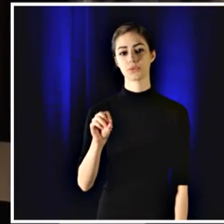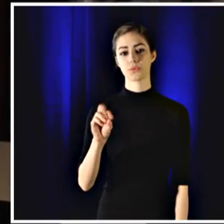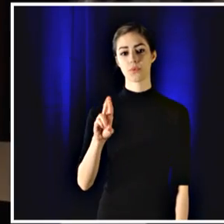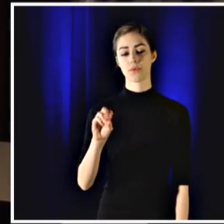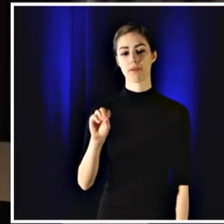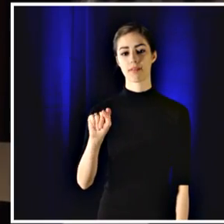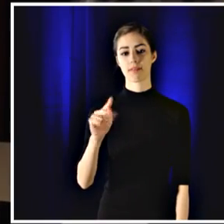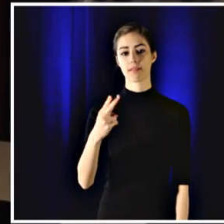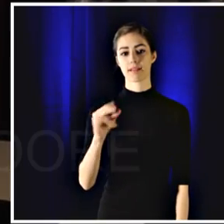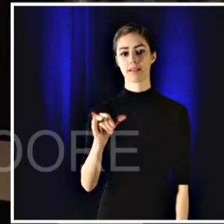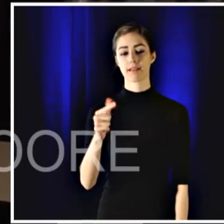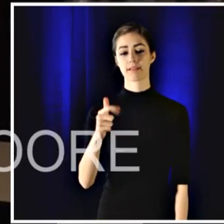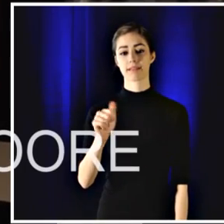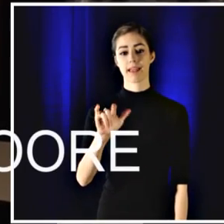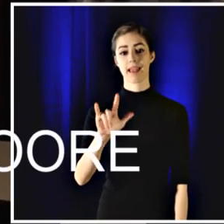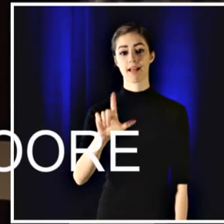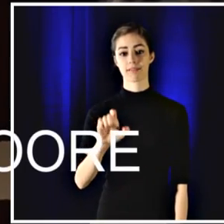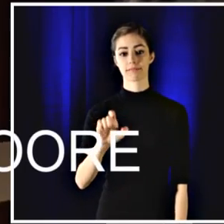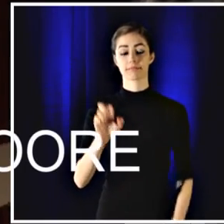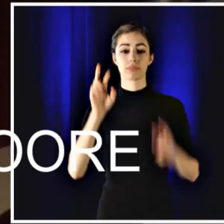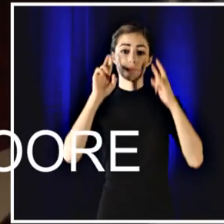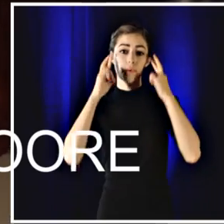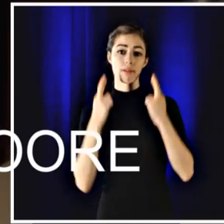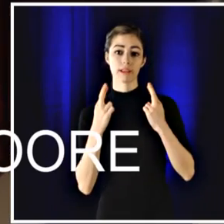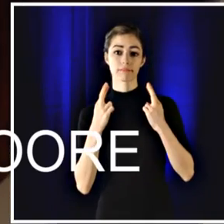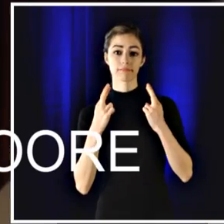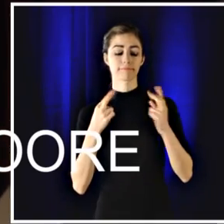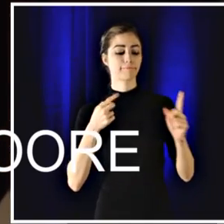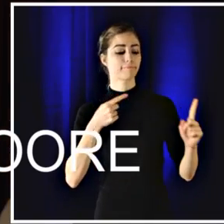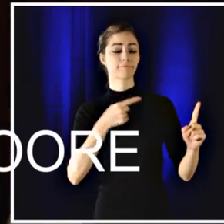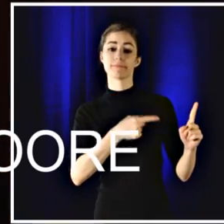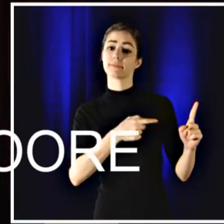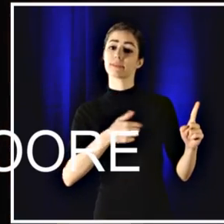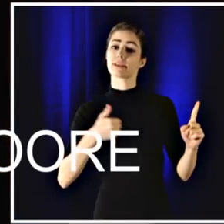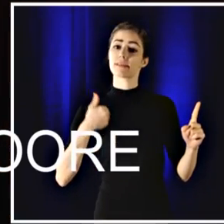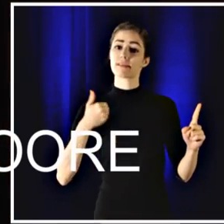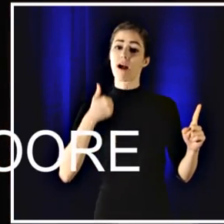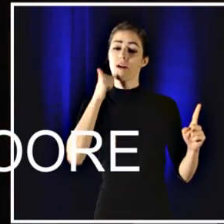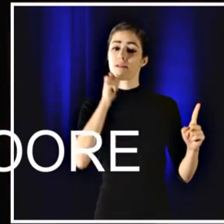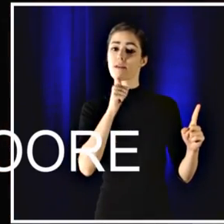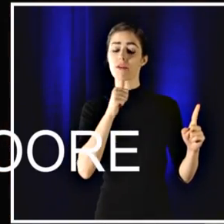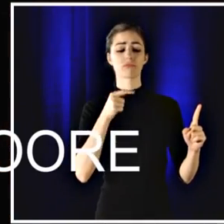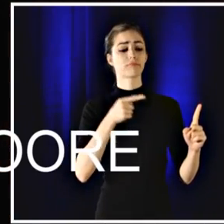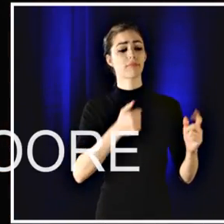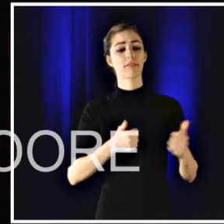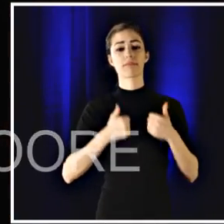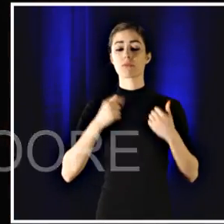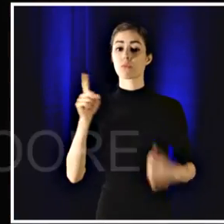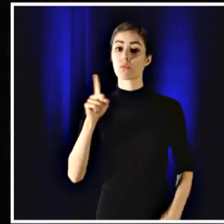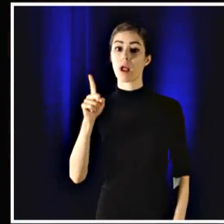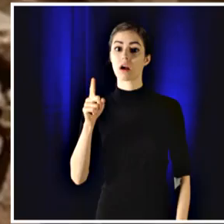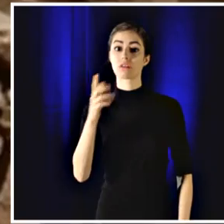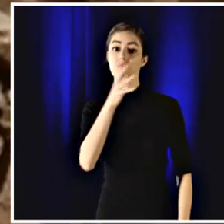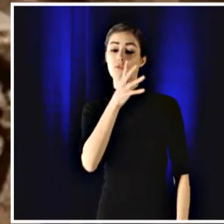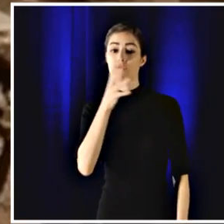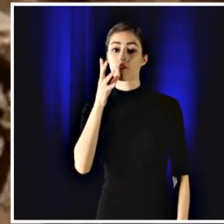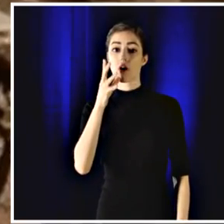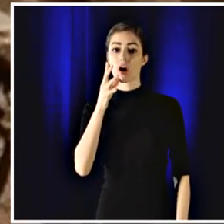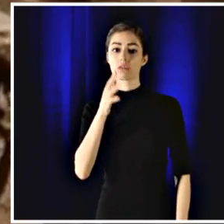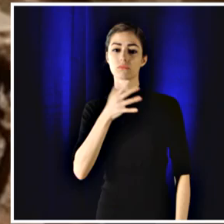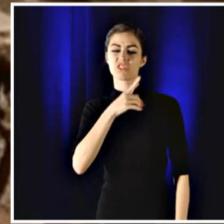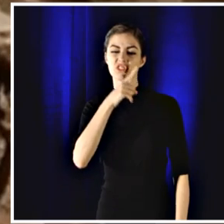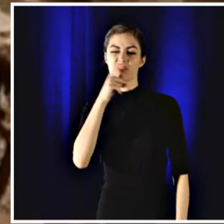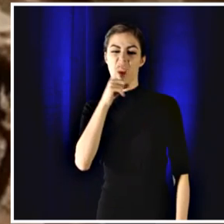Dorothy Gale. Dorothy Gale is a young girl who lives on a farm in the vast, gray, dry,